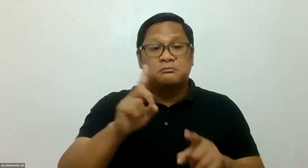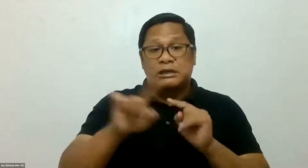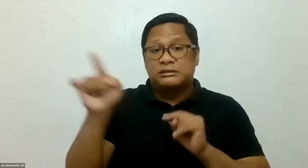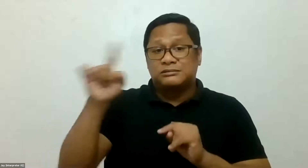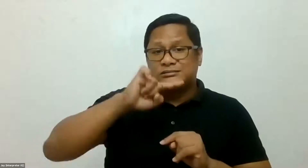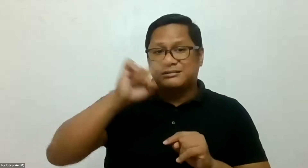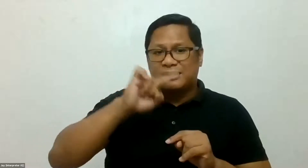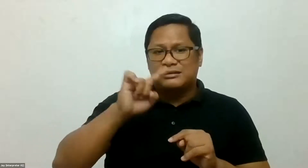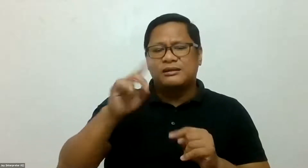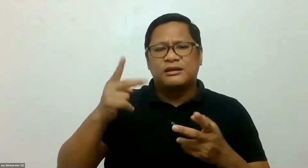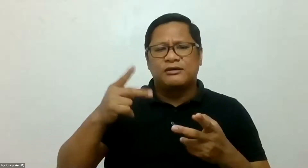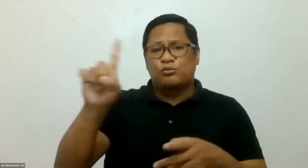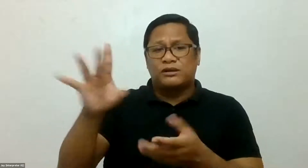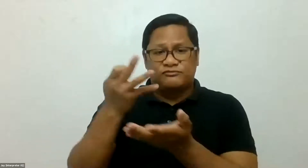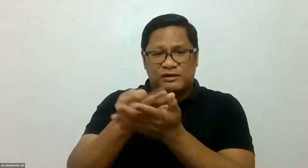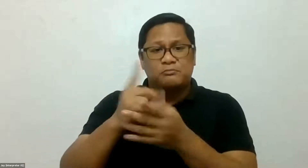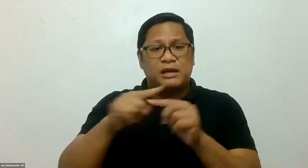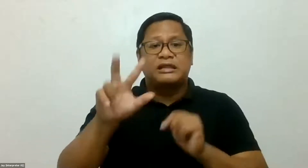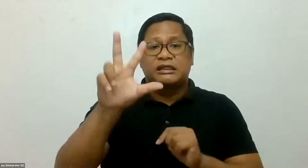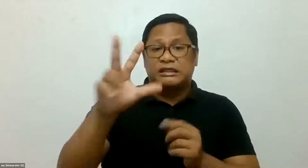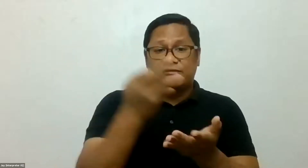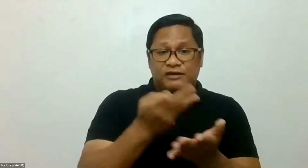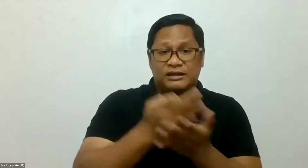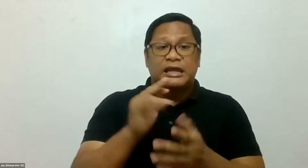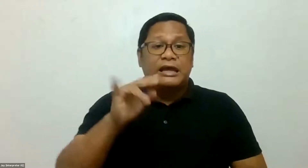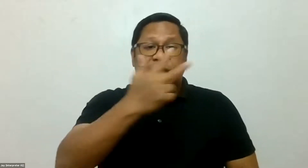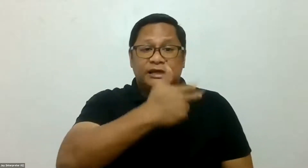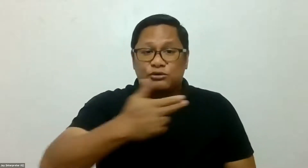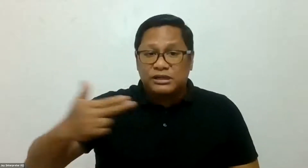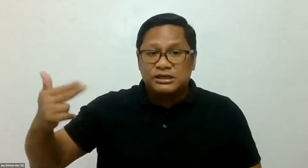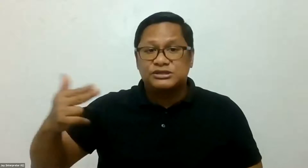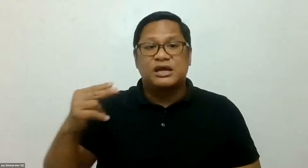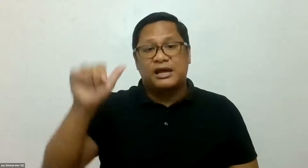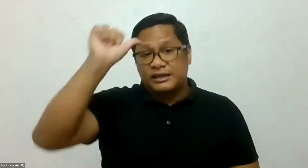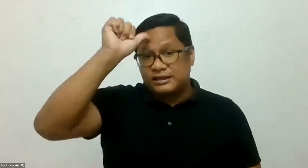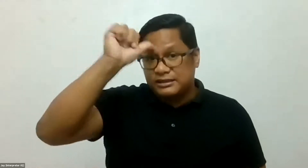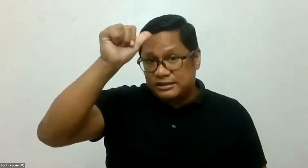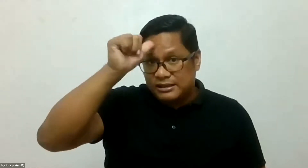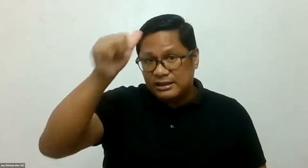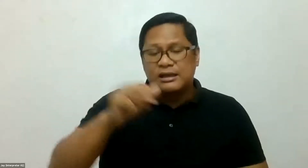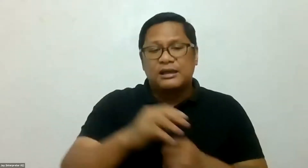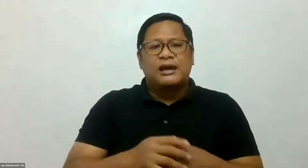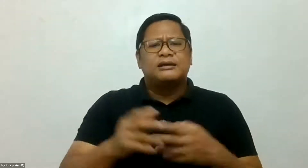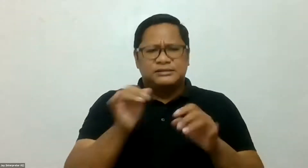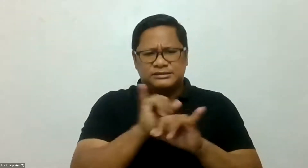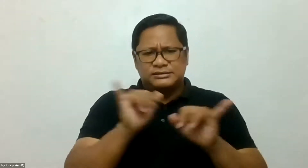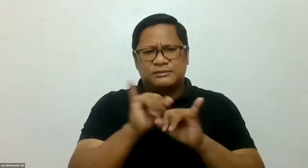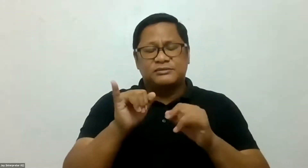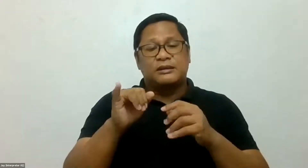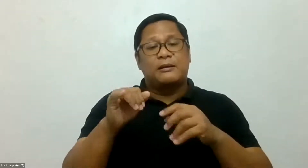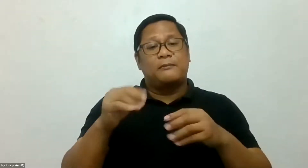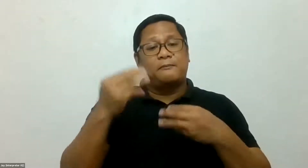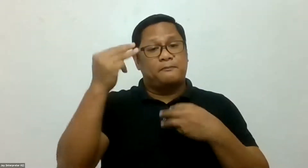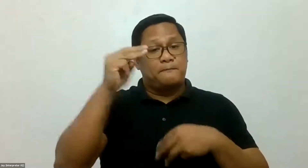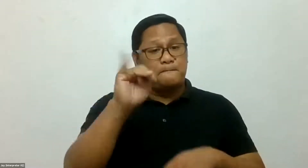not pull in one fund, but basically 3 funds. Indonesia, India, lots of middle income countries right now. It's a model